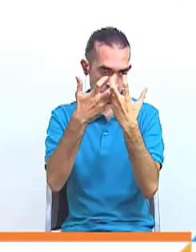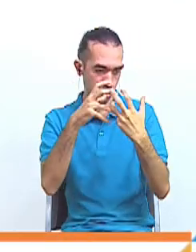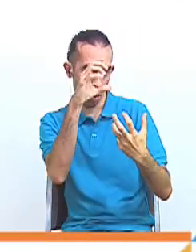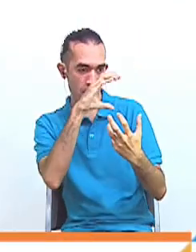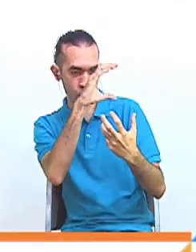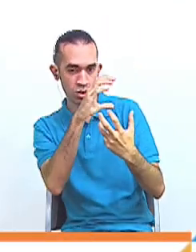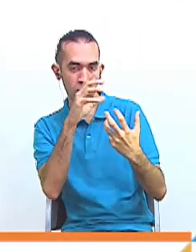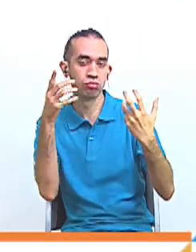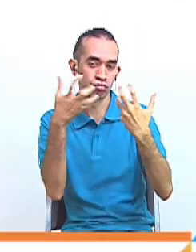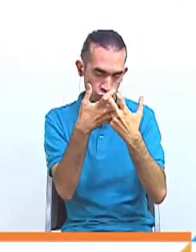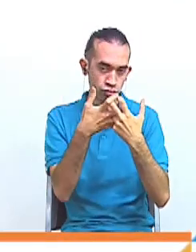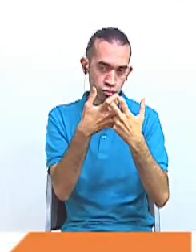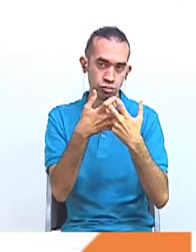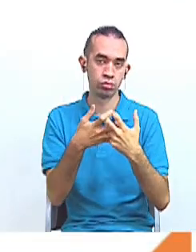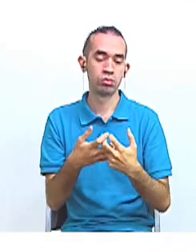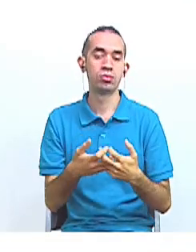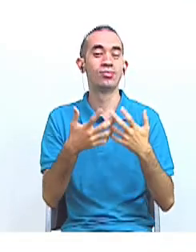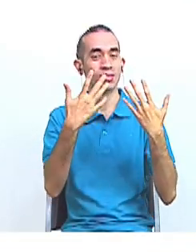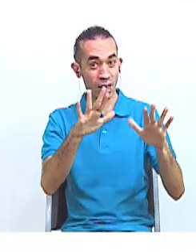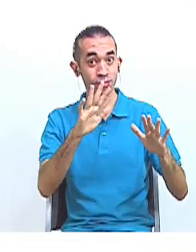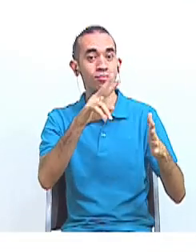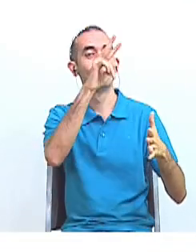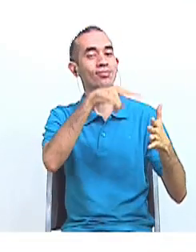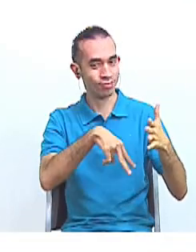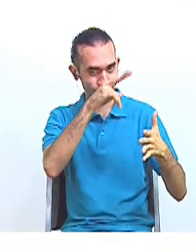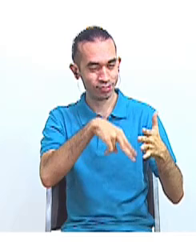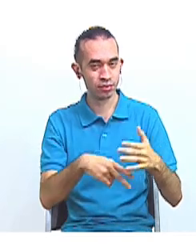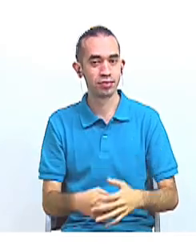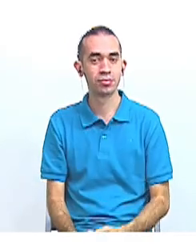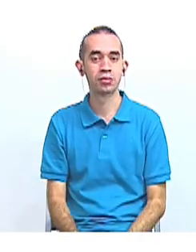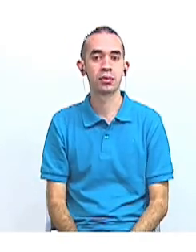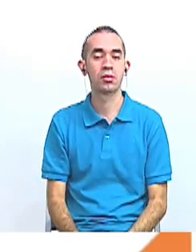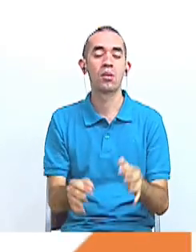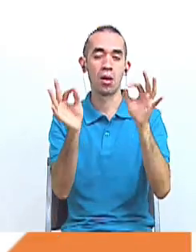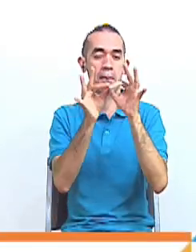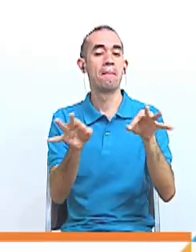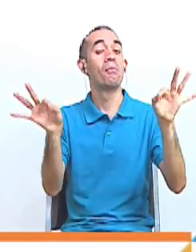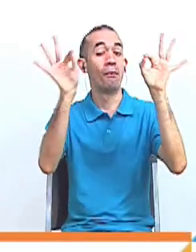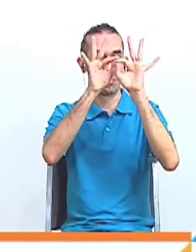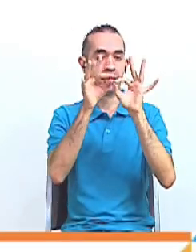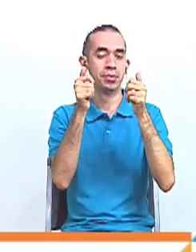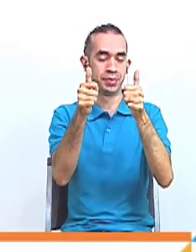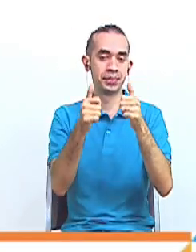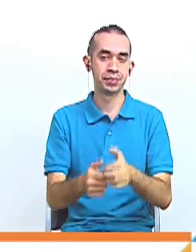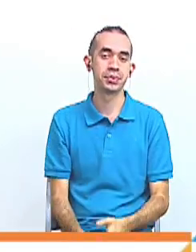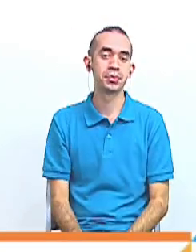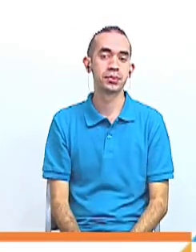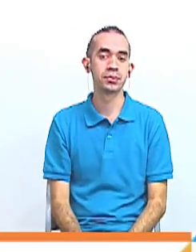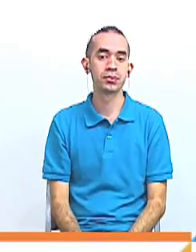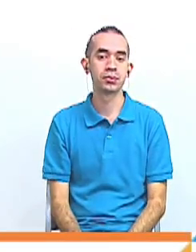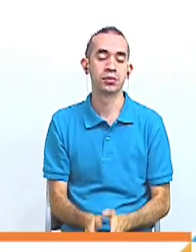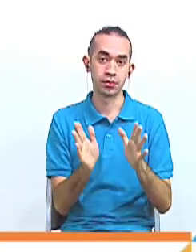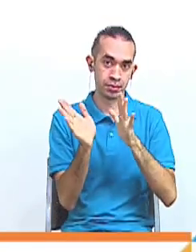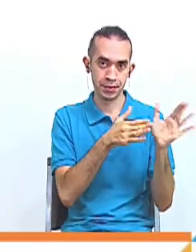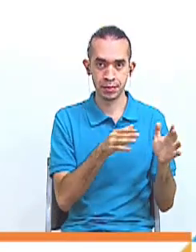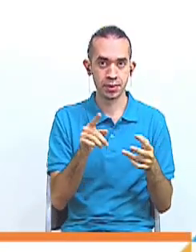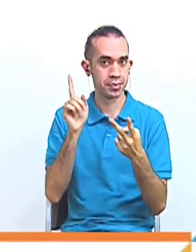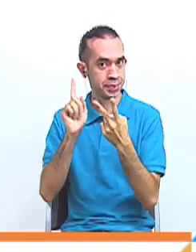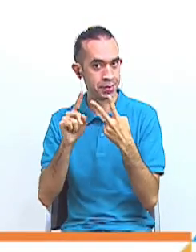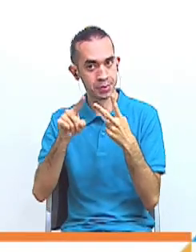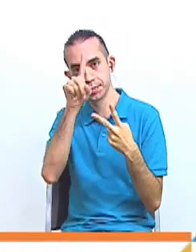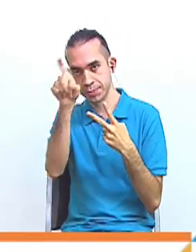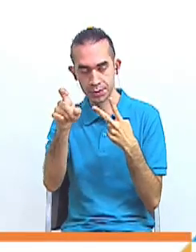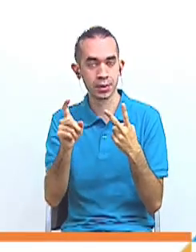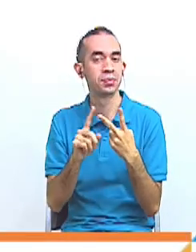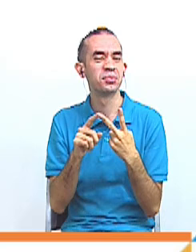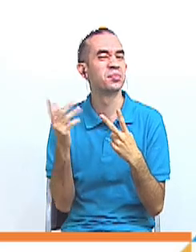knows what it is looking for, right? So that is very important in that case. My second question to